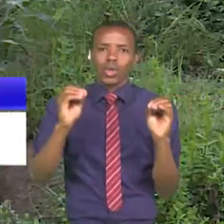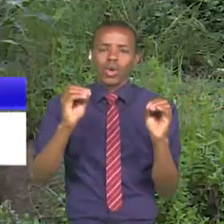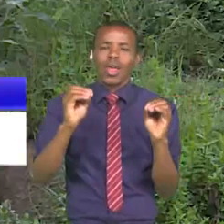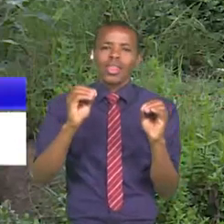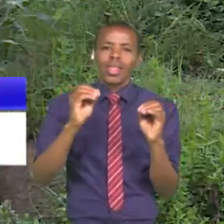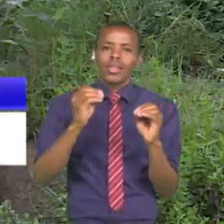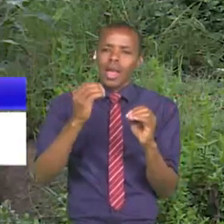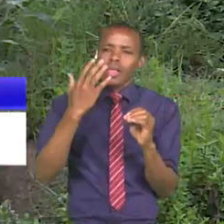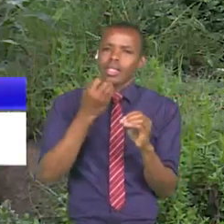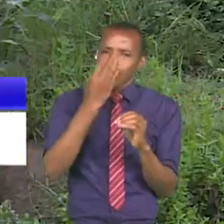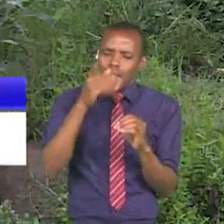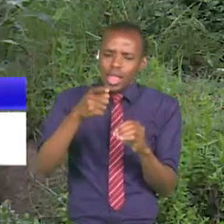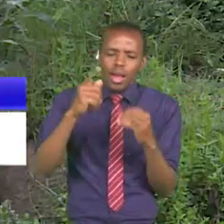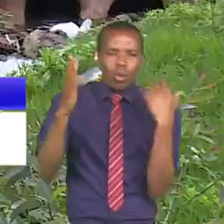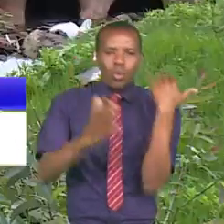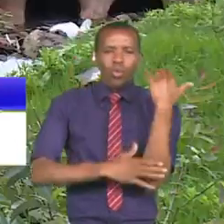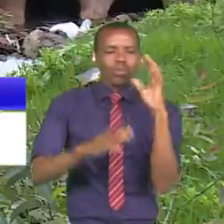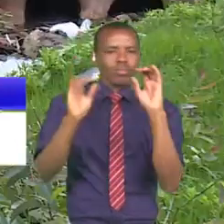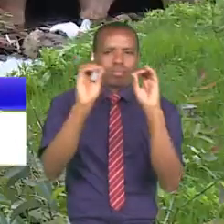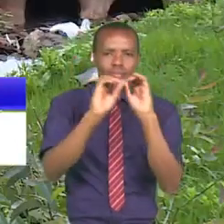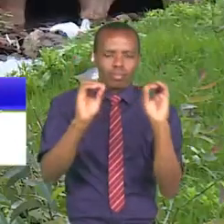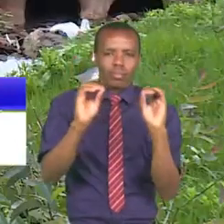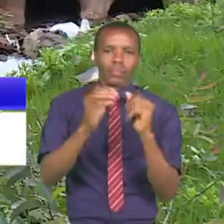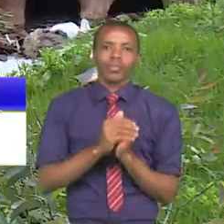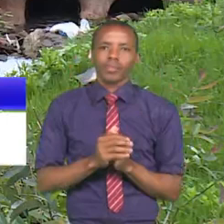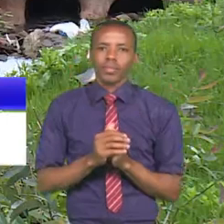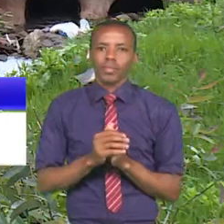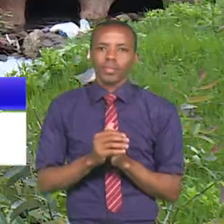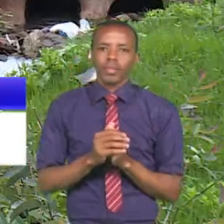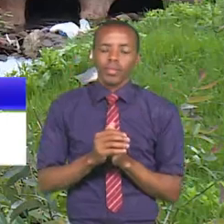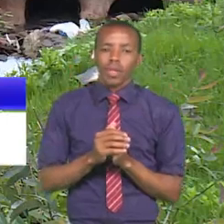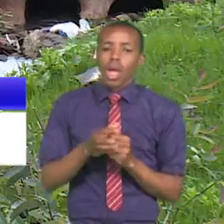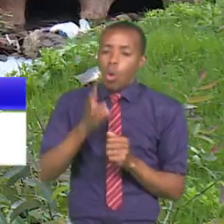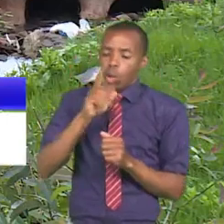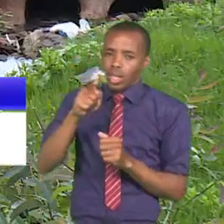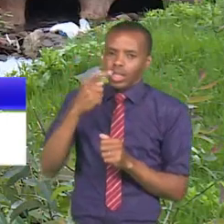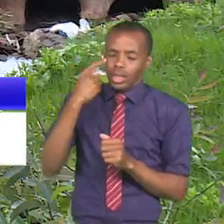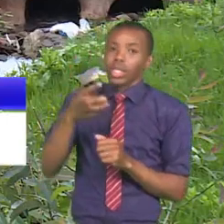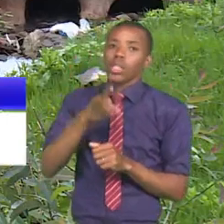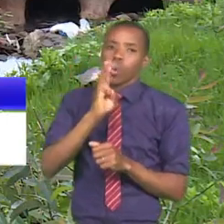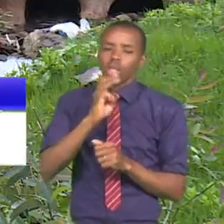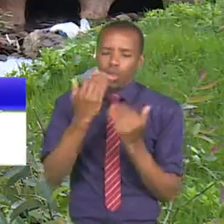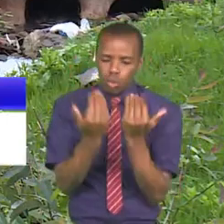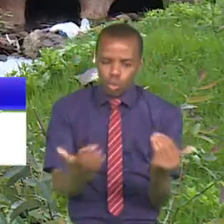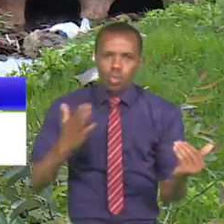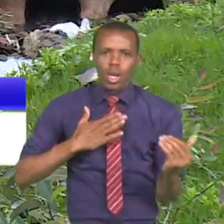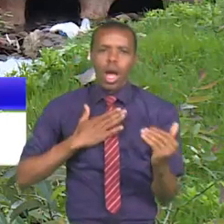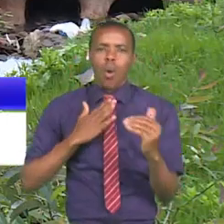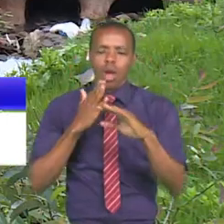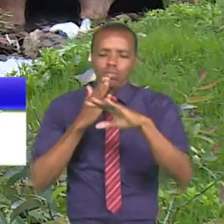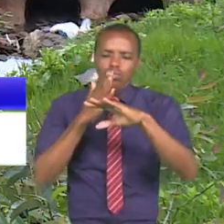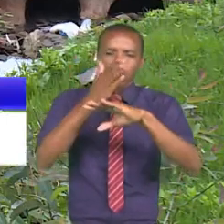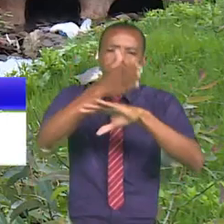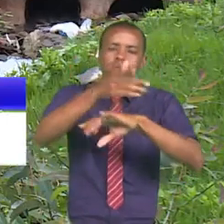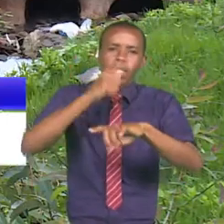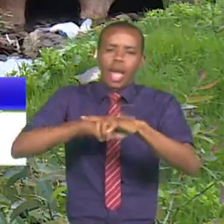smell every day of their lives. Tumewacha sasa kupanda mbao kwa sababu ya hii maji. Tunaona hii maji hata watoto wetu wanafuka kwa hii mto wakienda